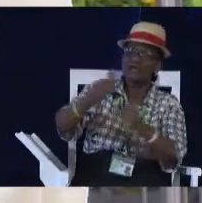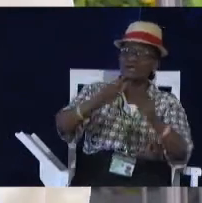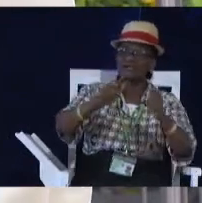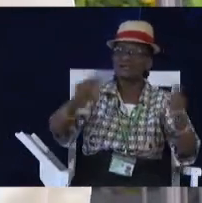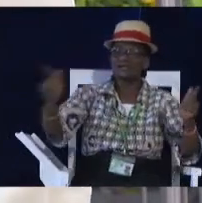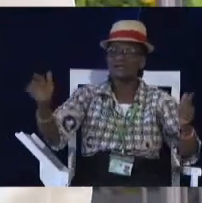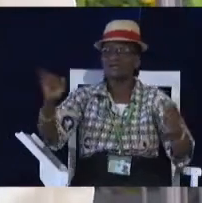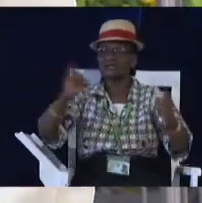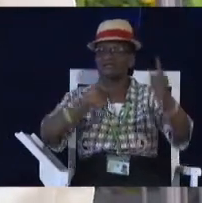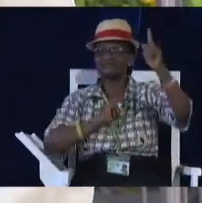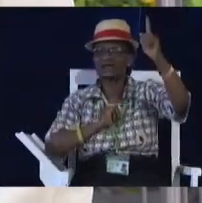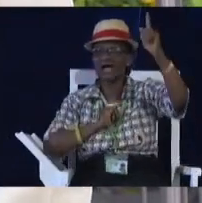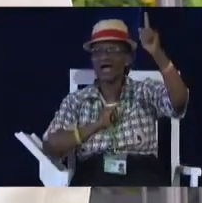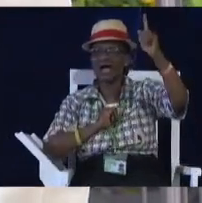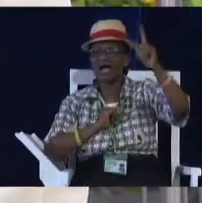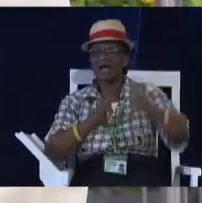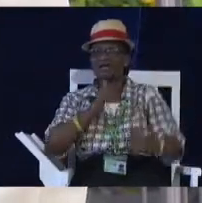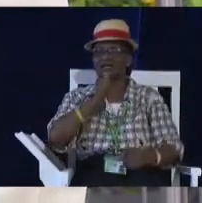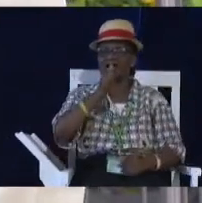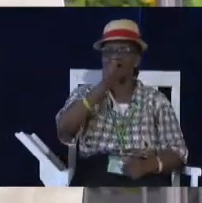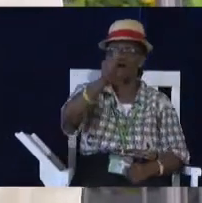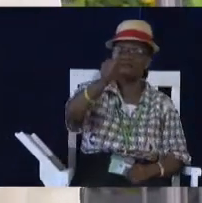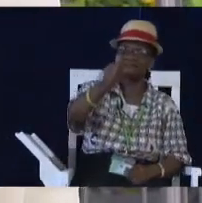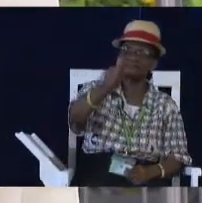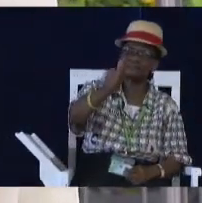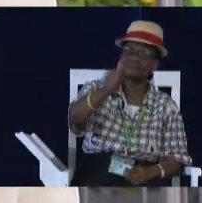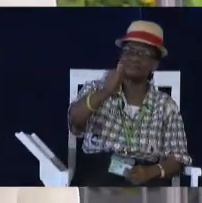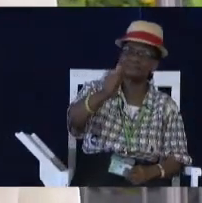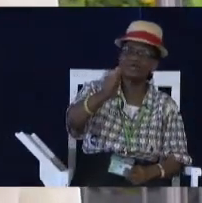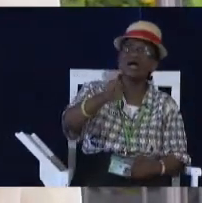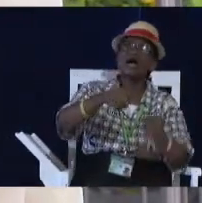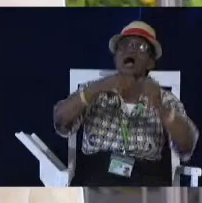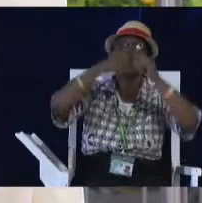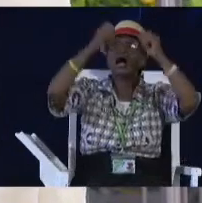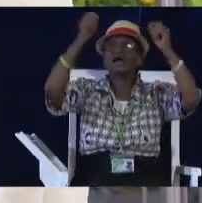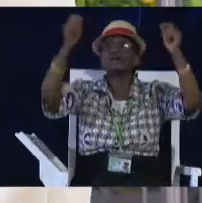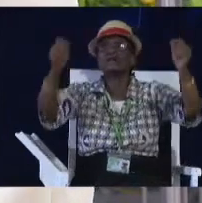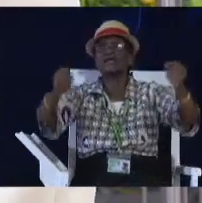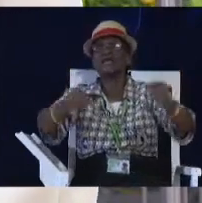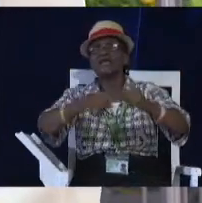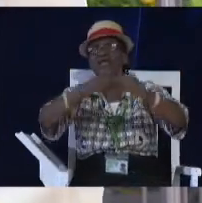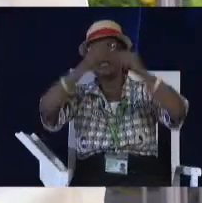the great I am.